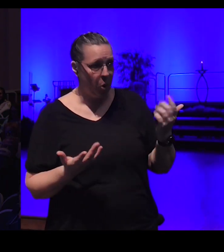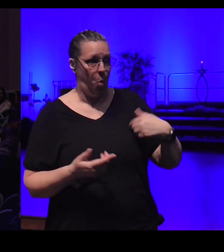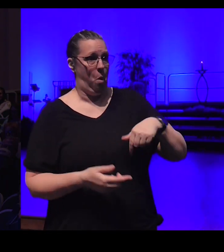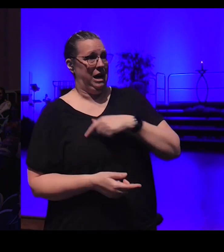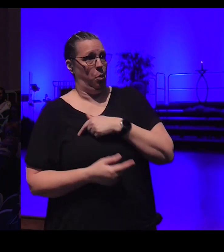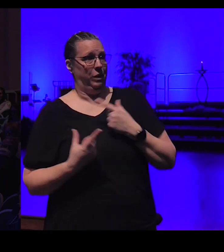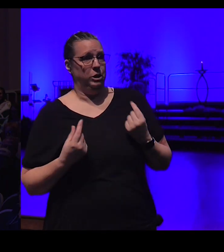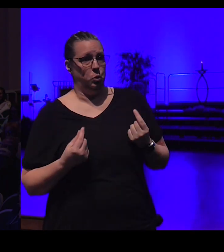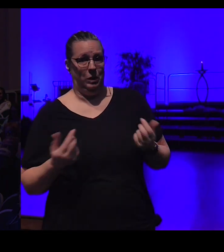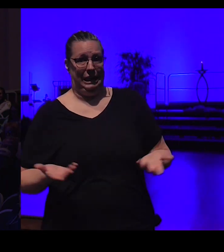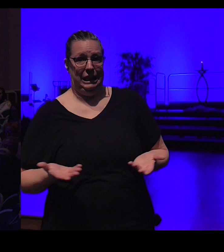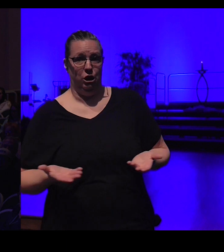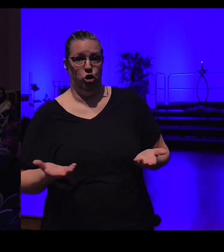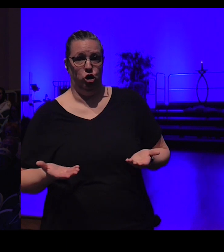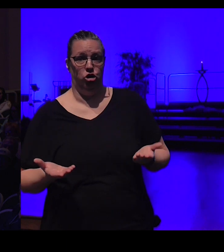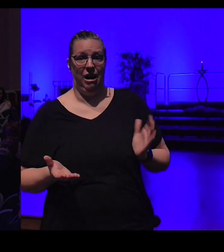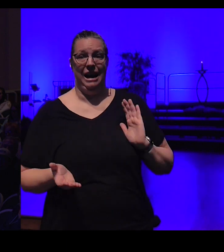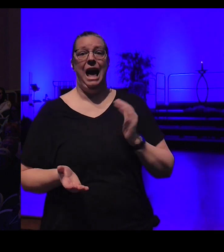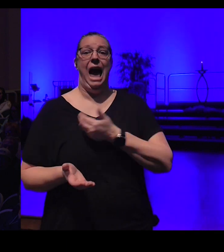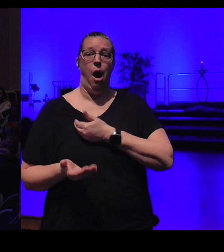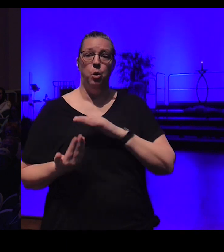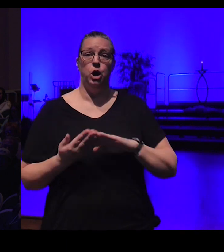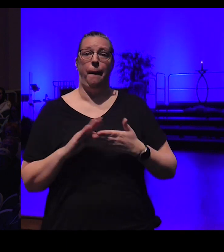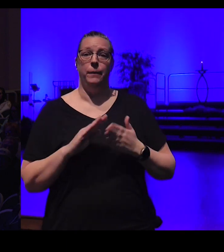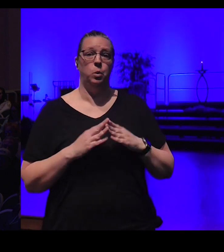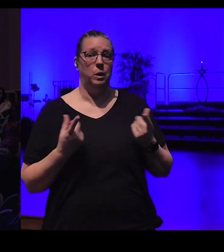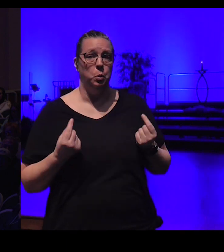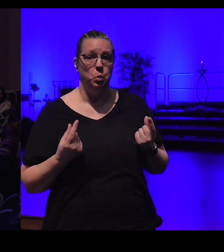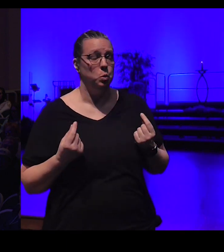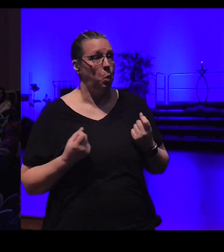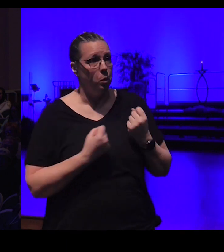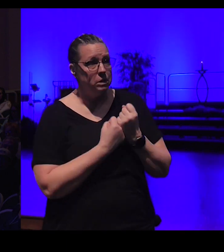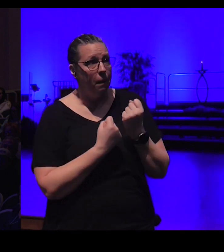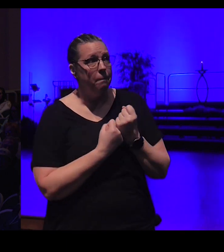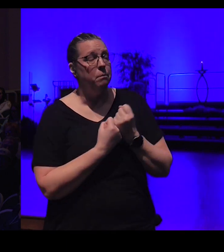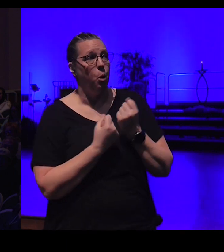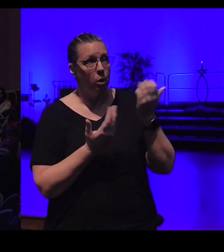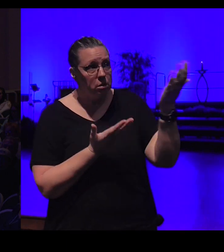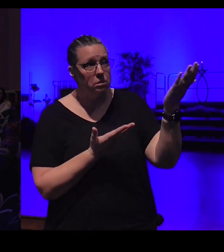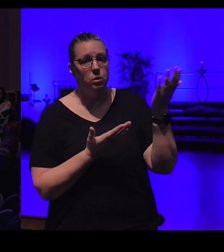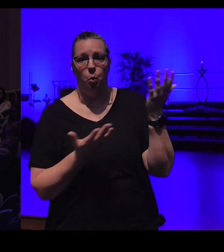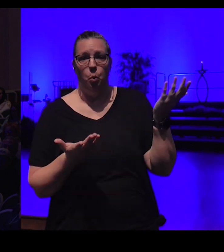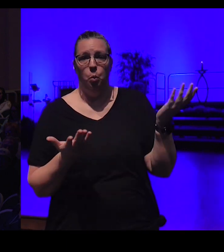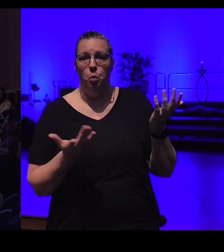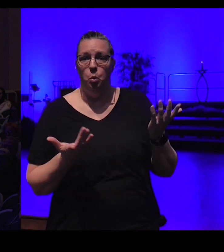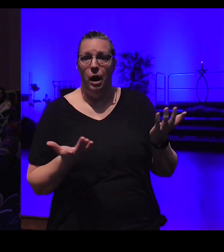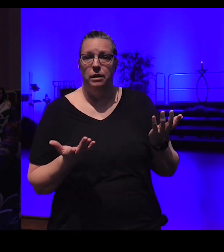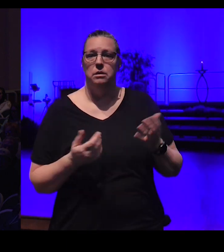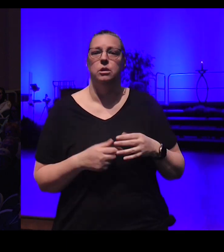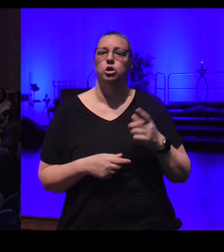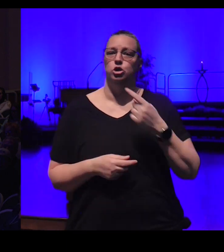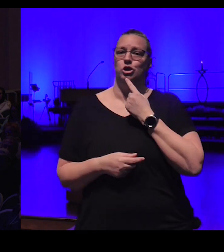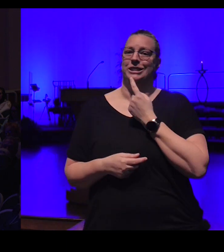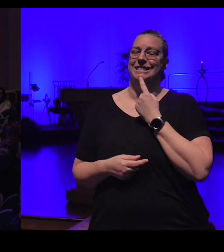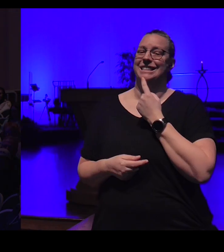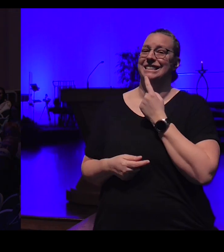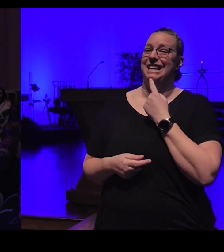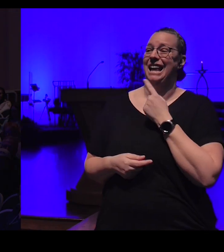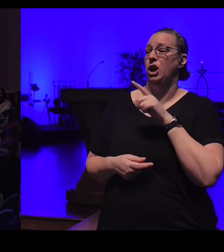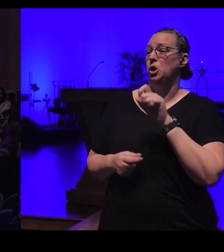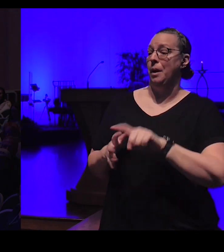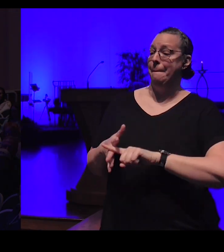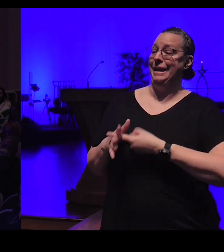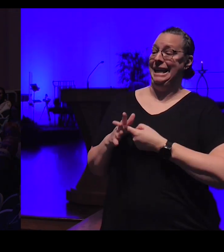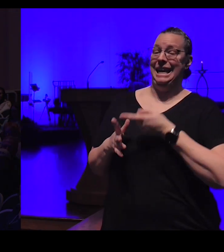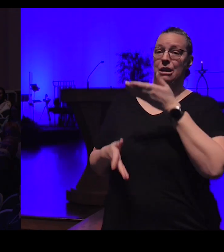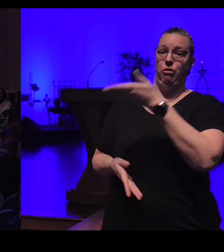we can do here in our community to support? You know what she said? She said, well, you can